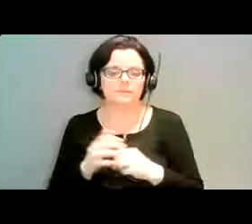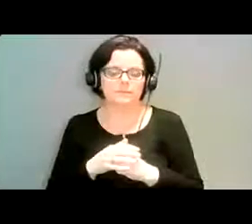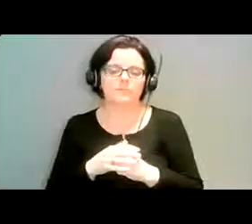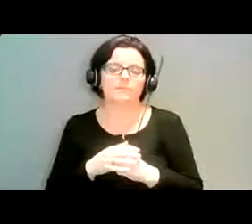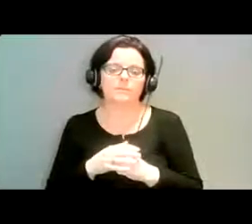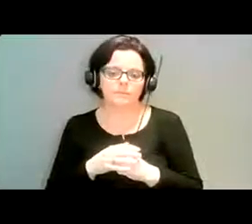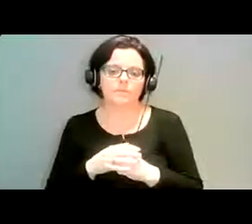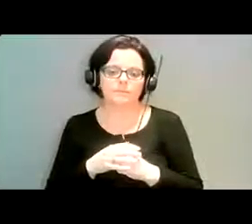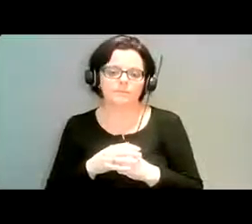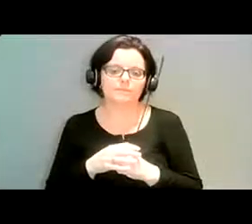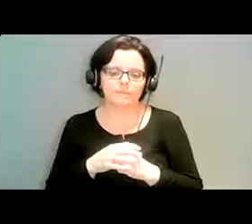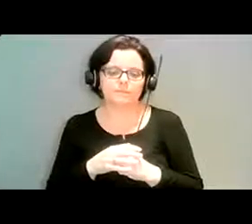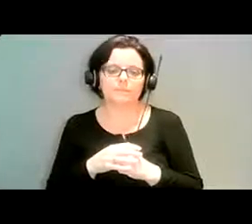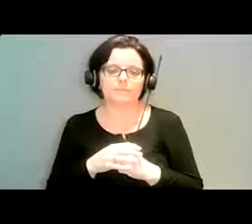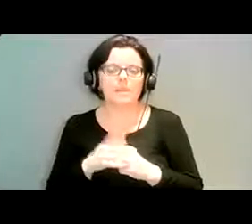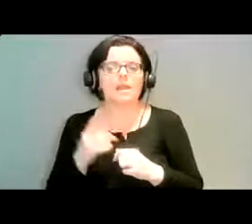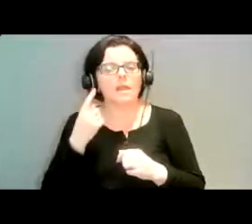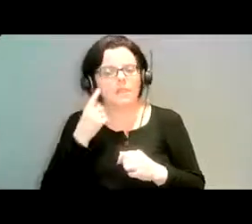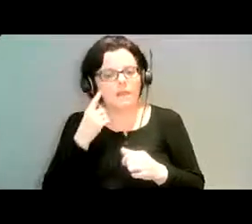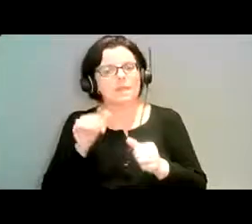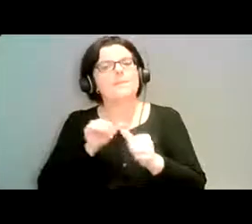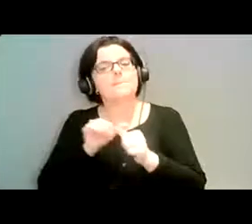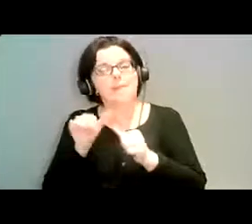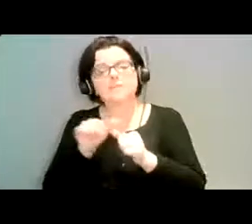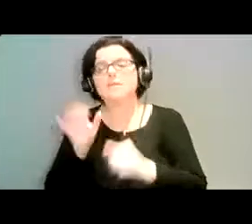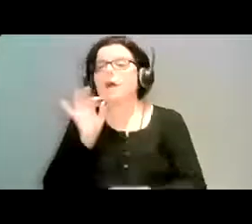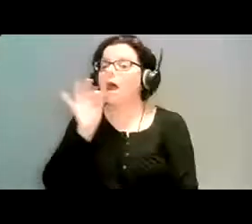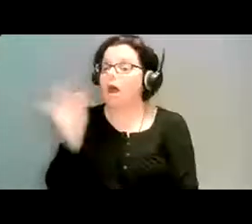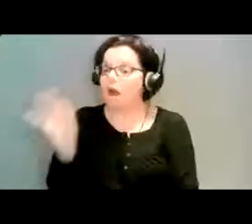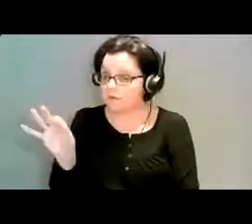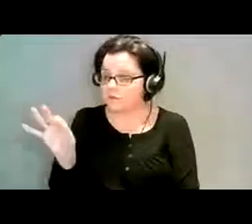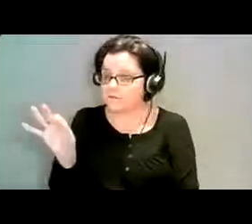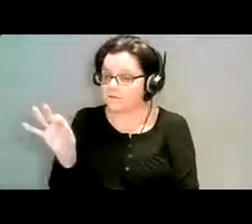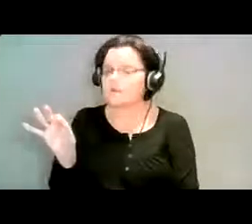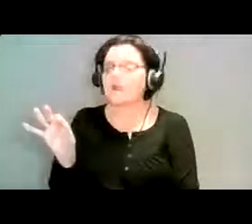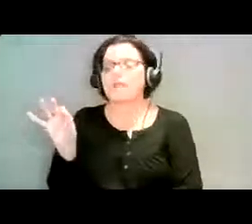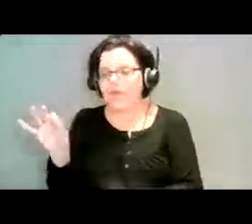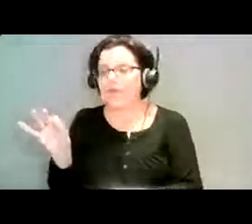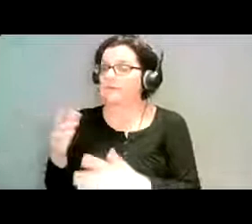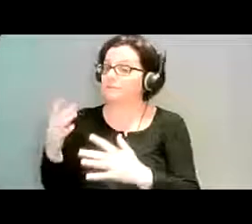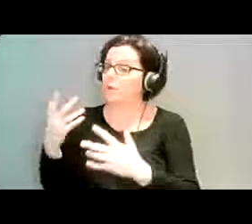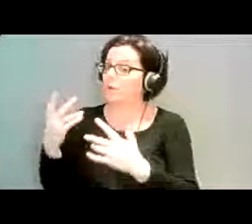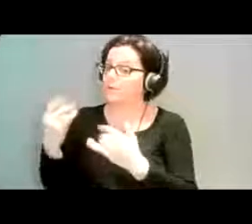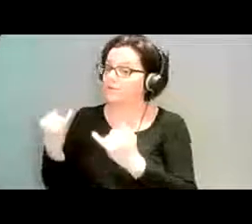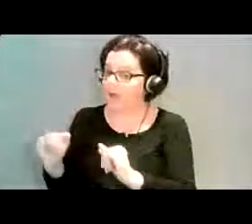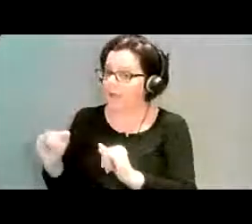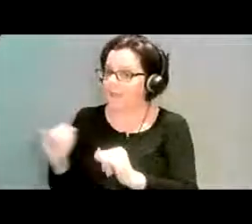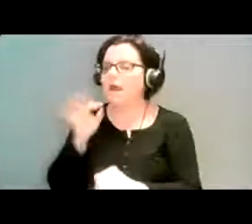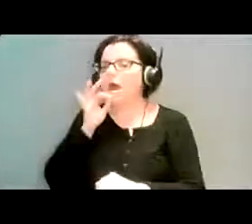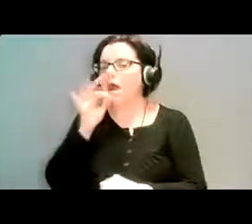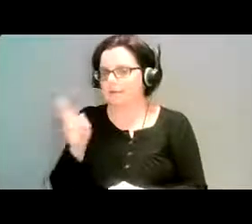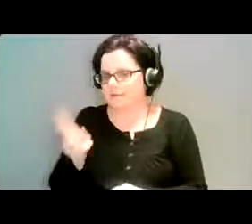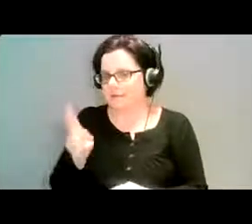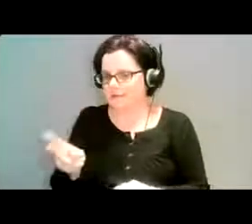yeah, I suppose it's better to first ask, and then ask if you could do it as reasonable adjustment.